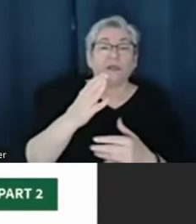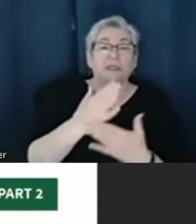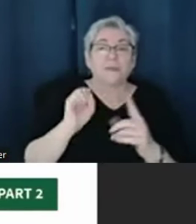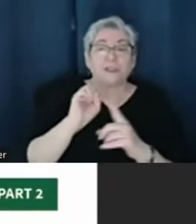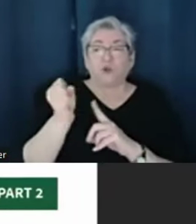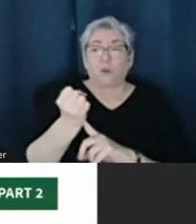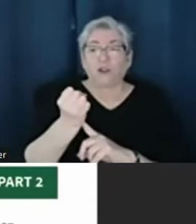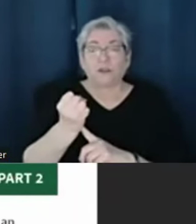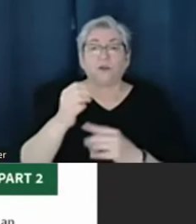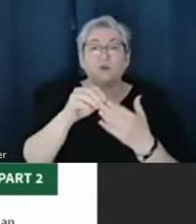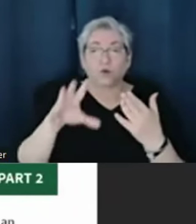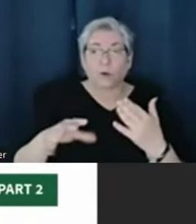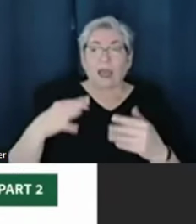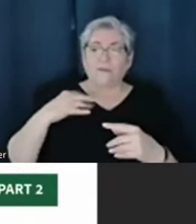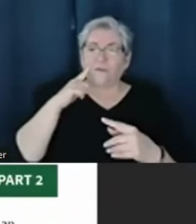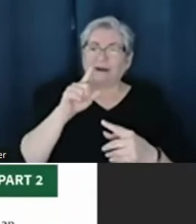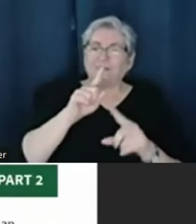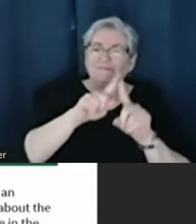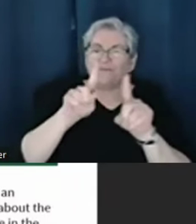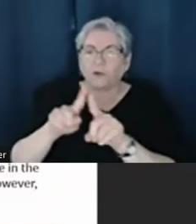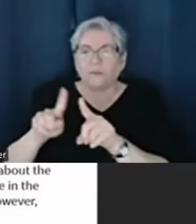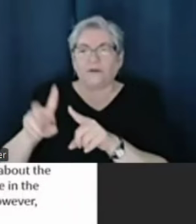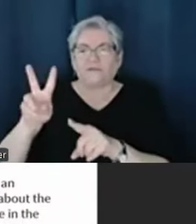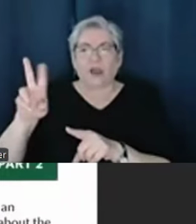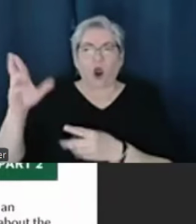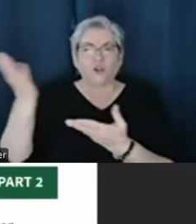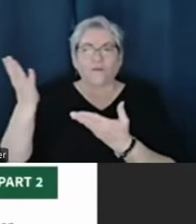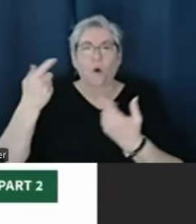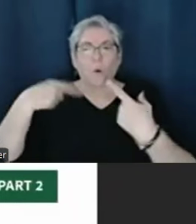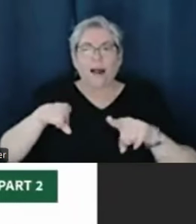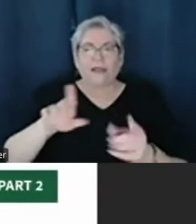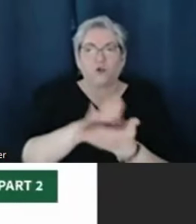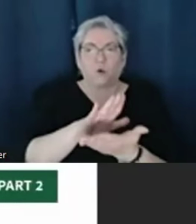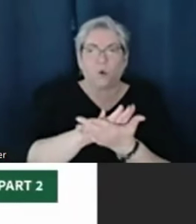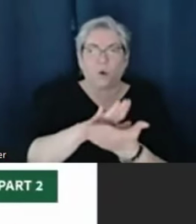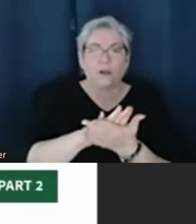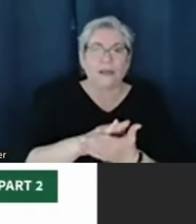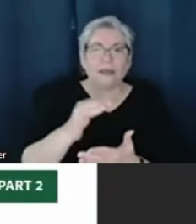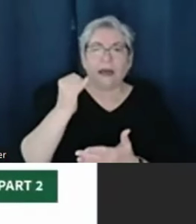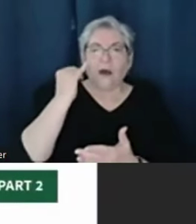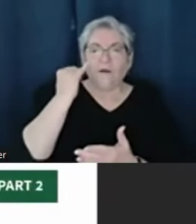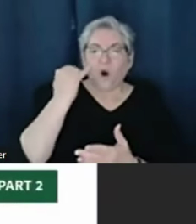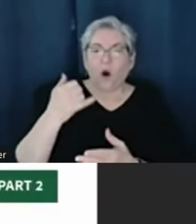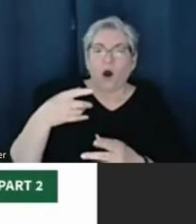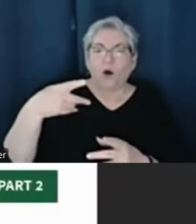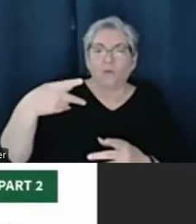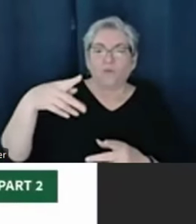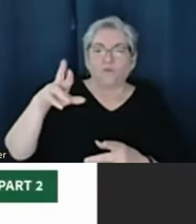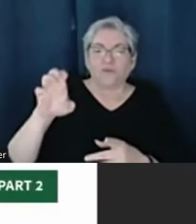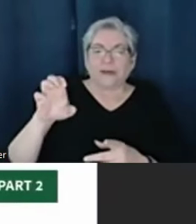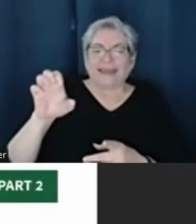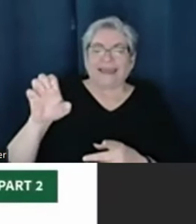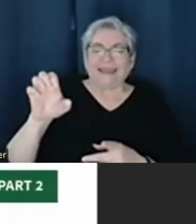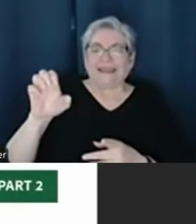students are eligible for multiple VR services while they're in school. In the case of pre-ETS services, it can get a little more